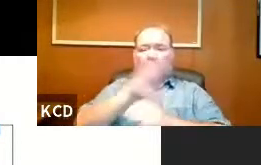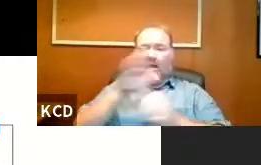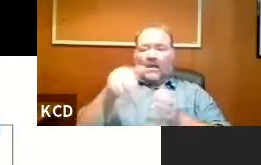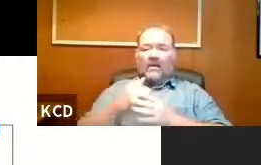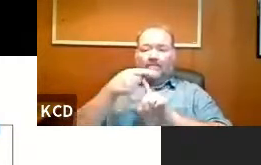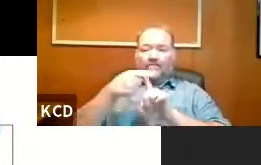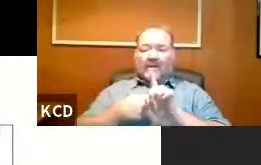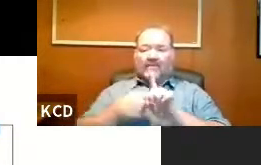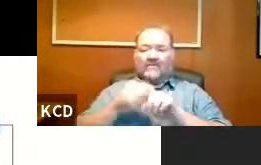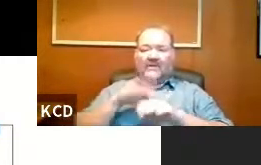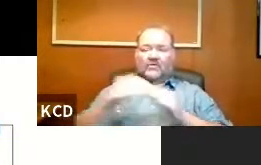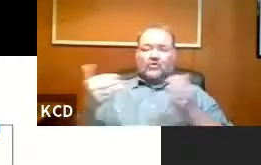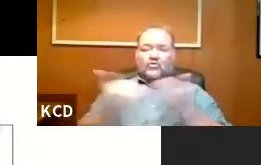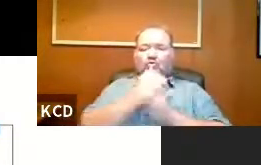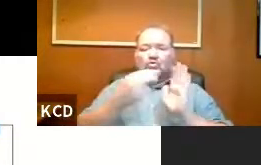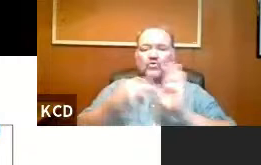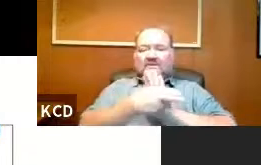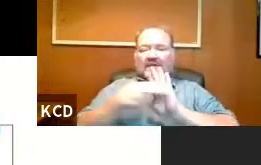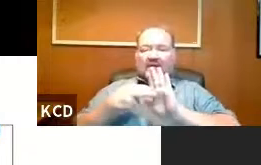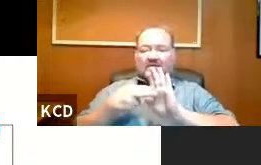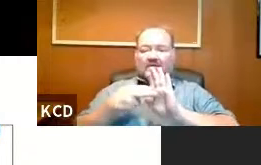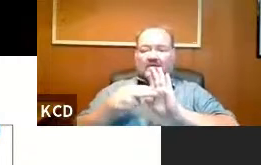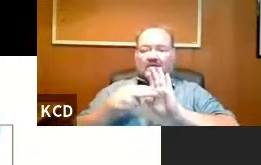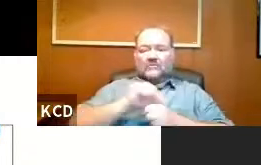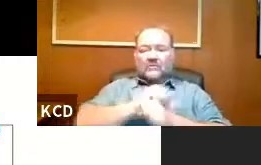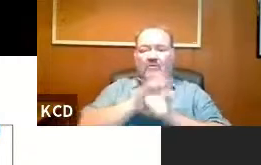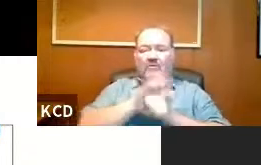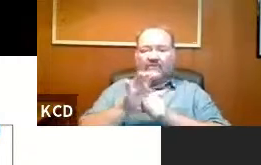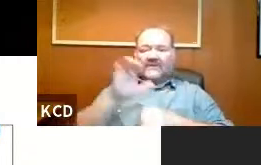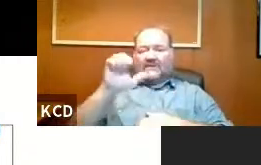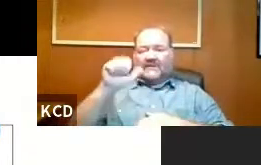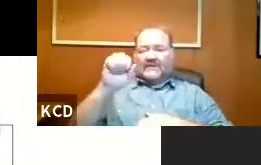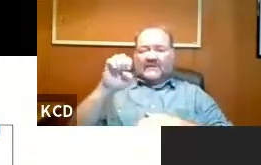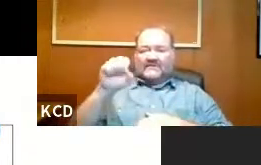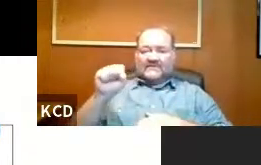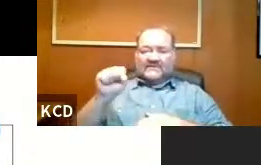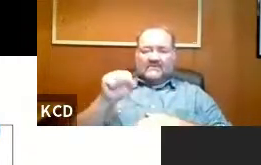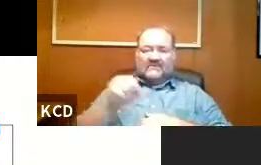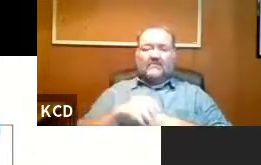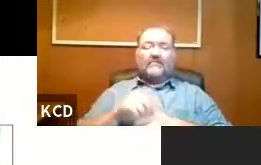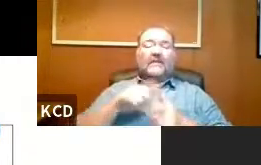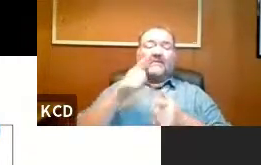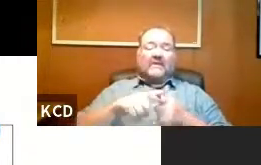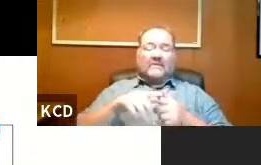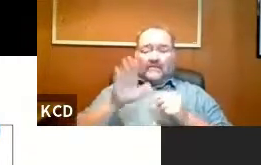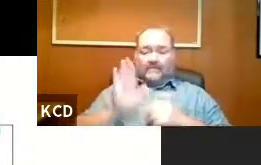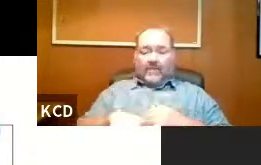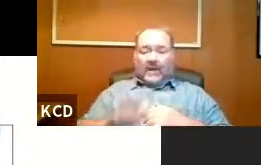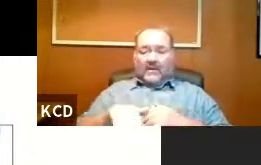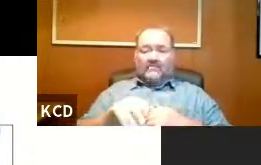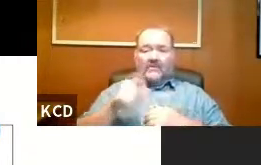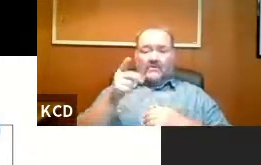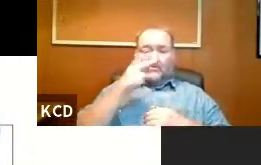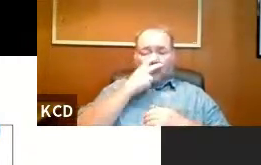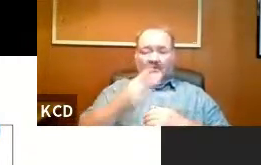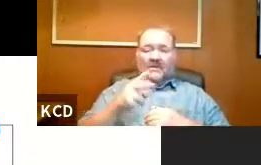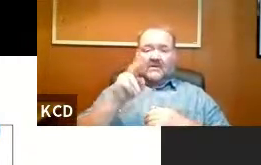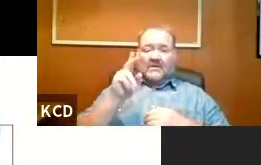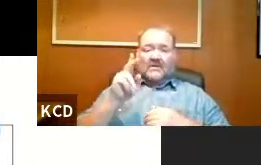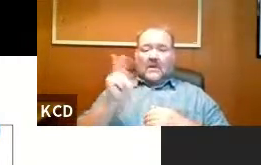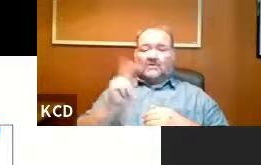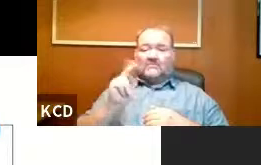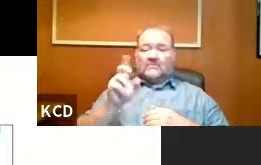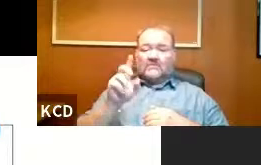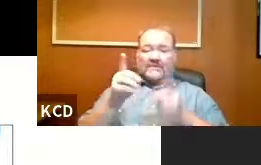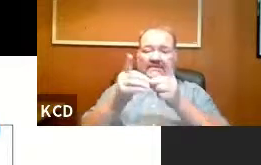terms of new diagnosed COVID-19 cases. Then in the bottom, the Knoxville